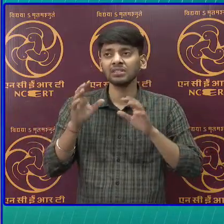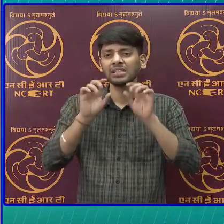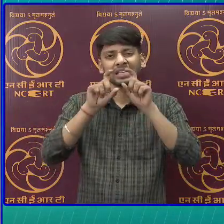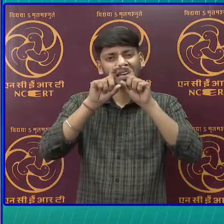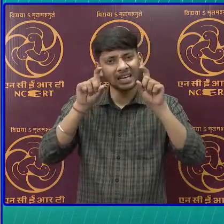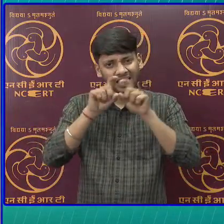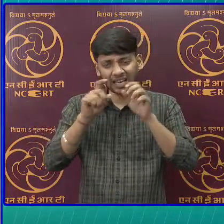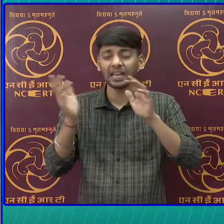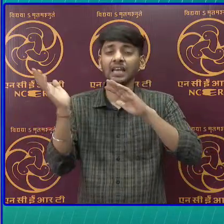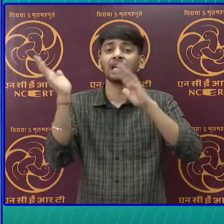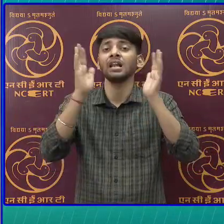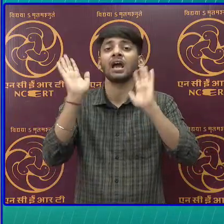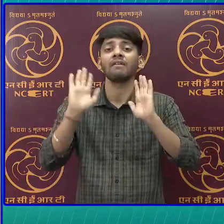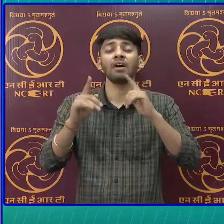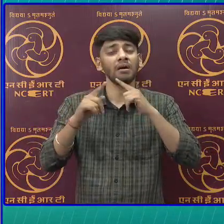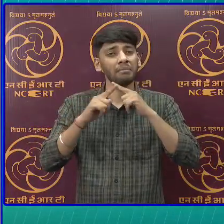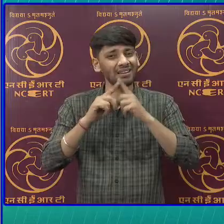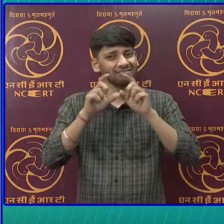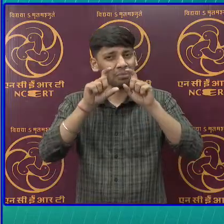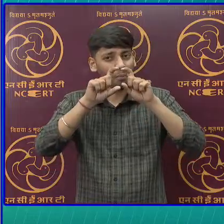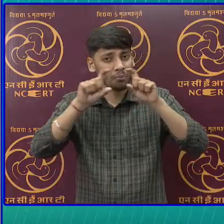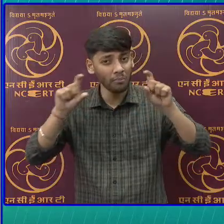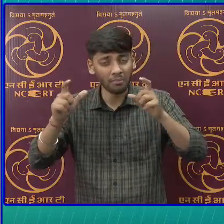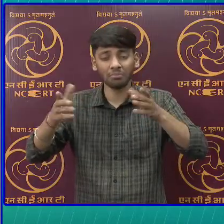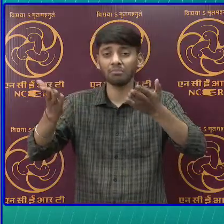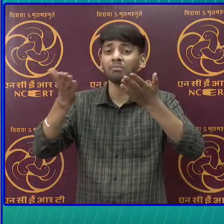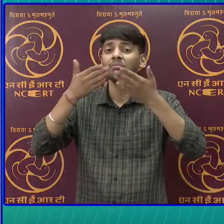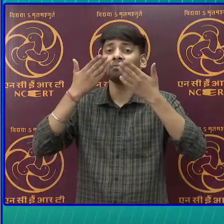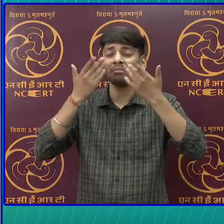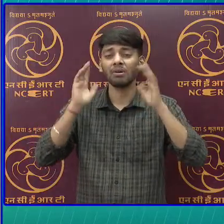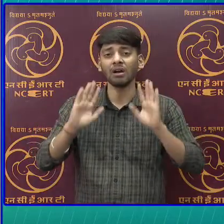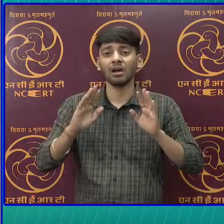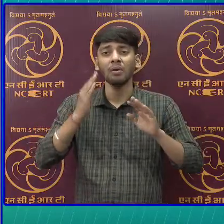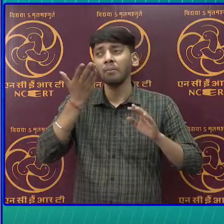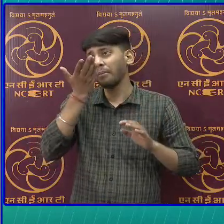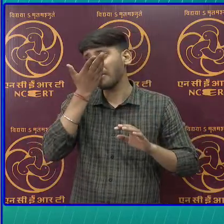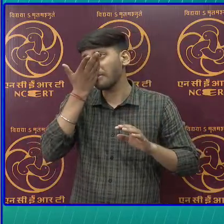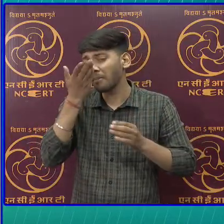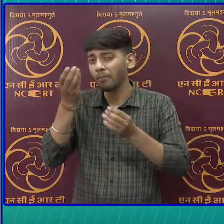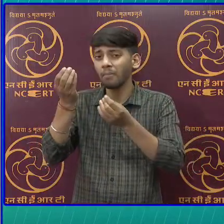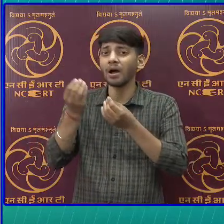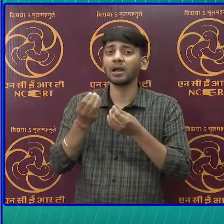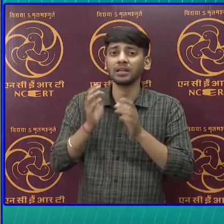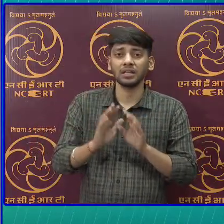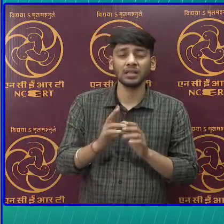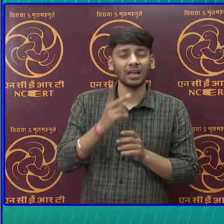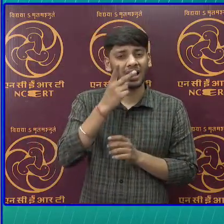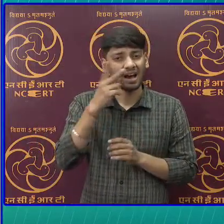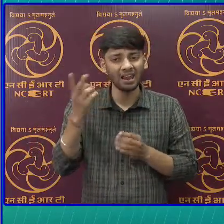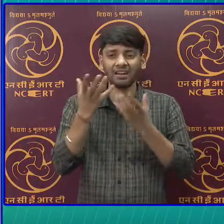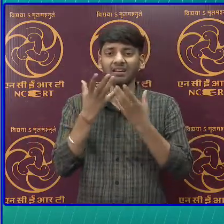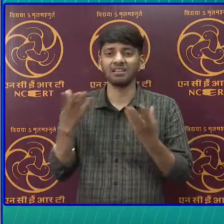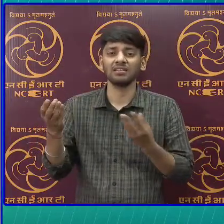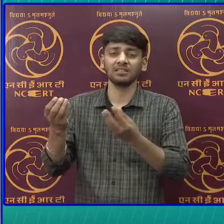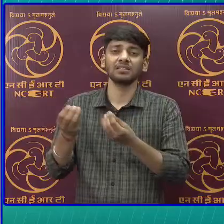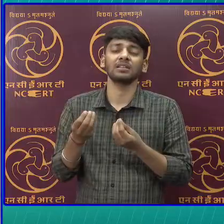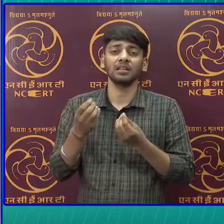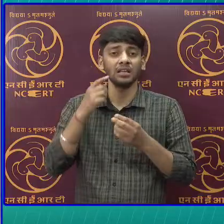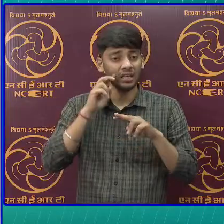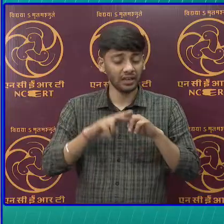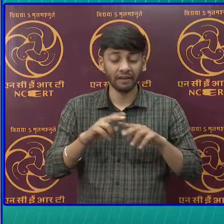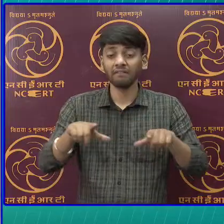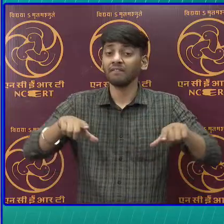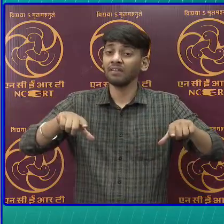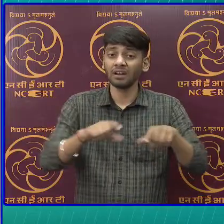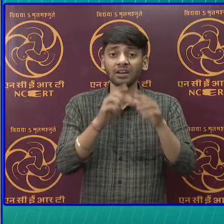and trees even is the source of water even. And if we talk about the